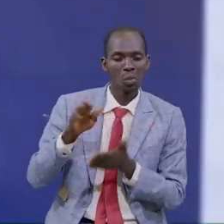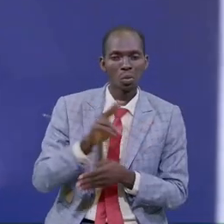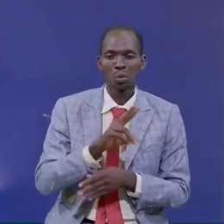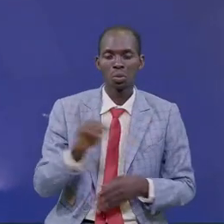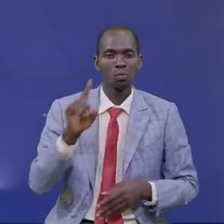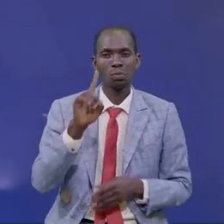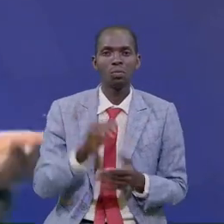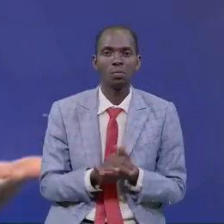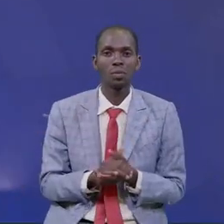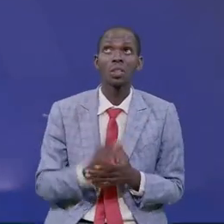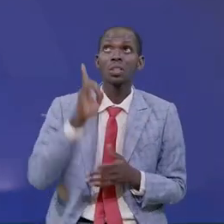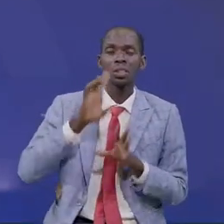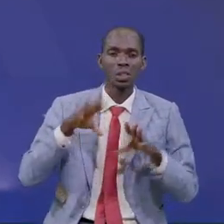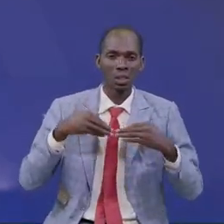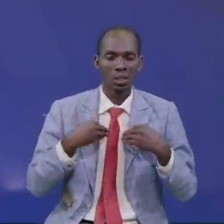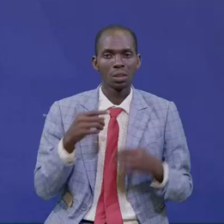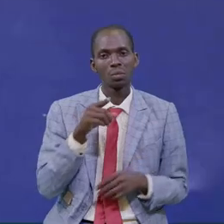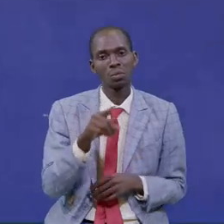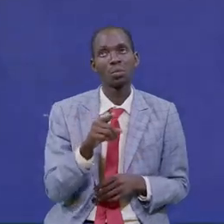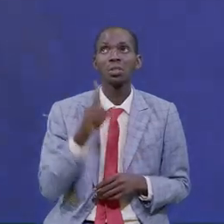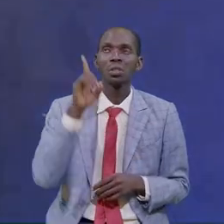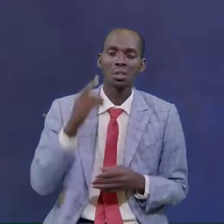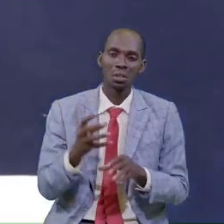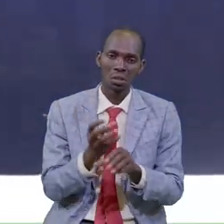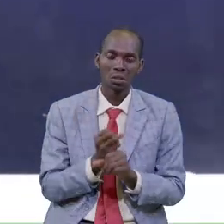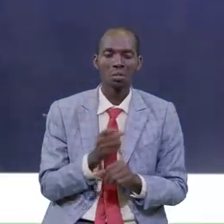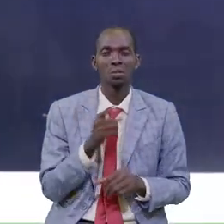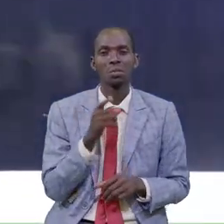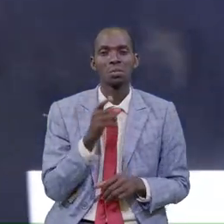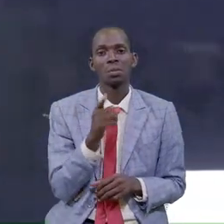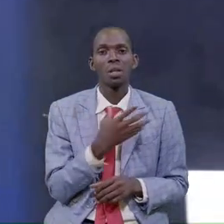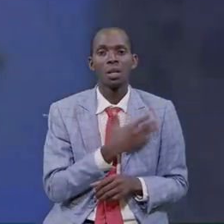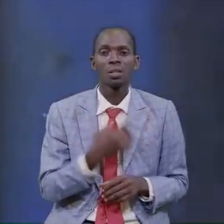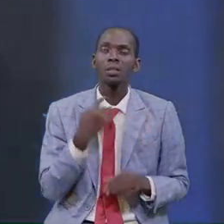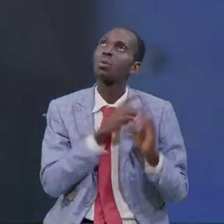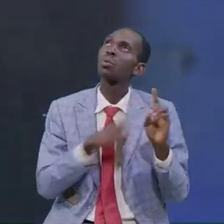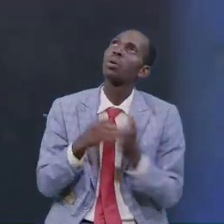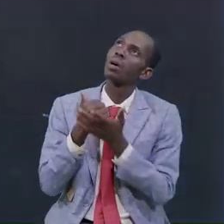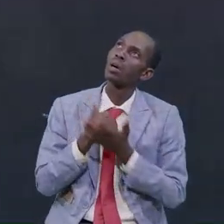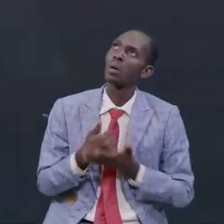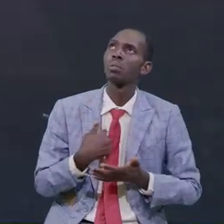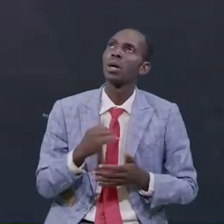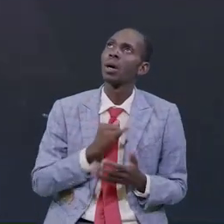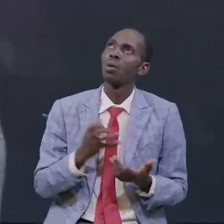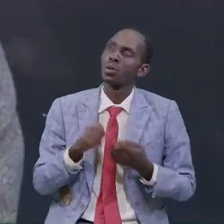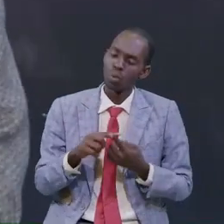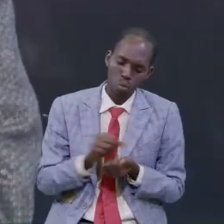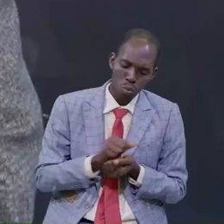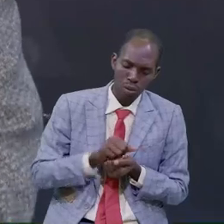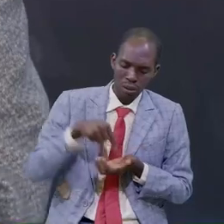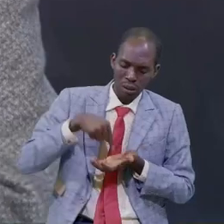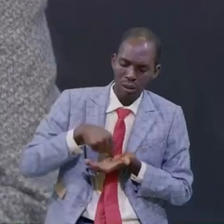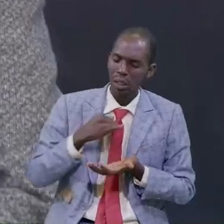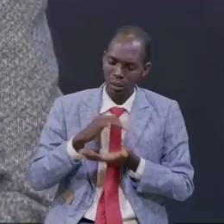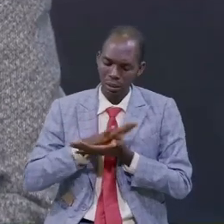you. He accepts vous you. Reçoit, vous they're saying, oh Lord, help me. I want to wash this and clean that and make